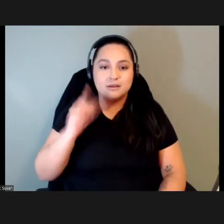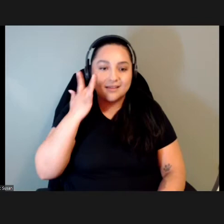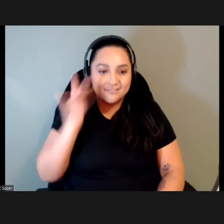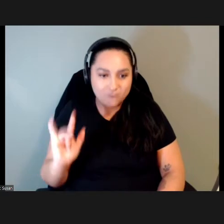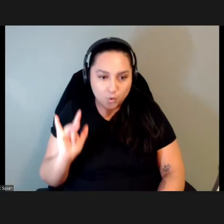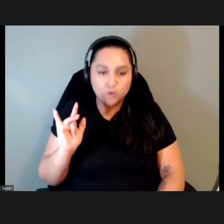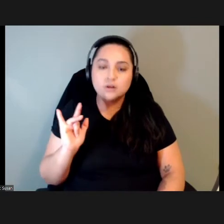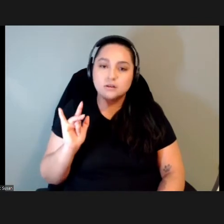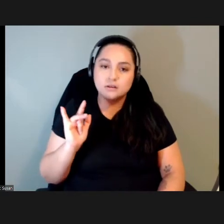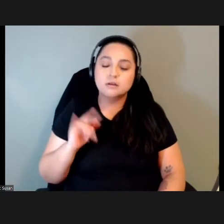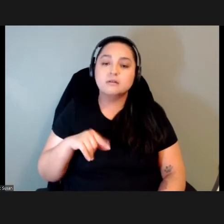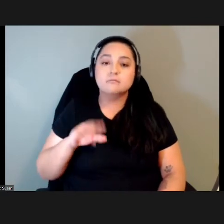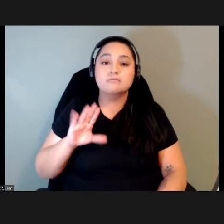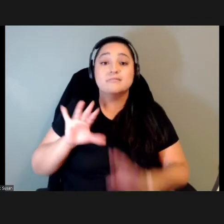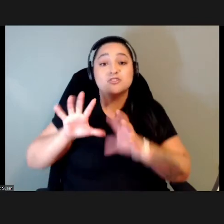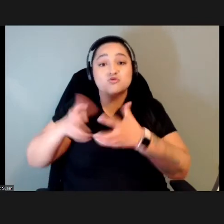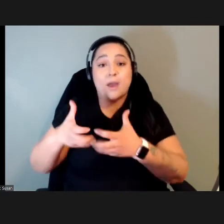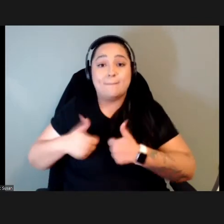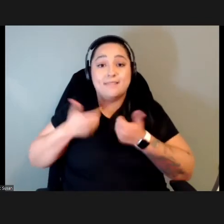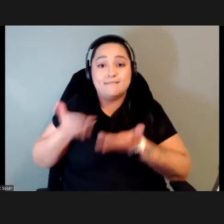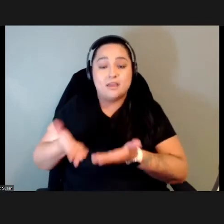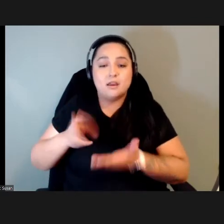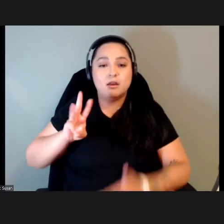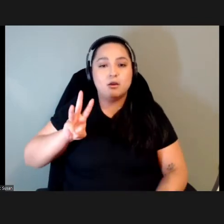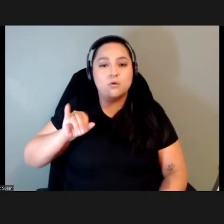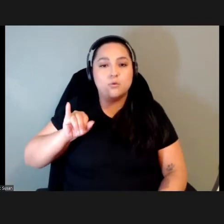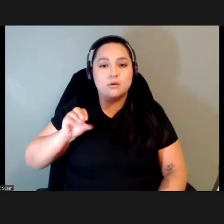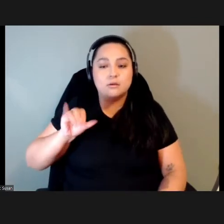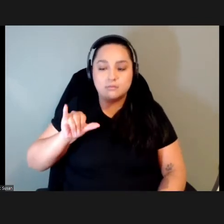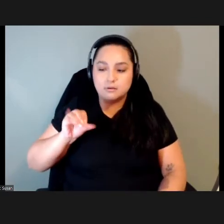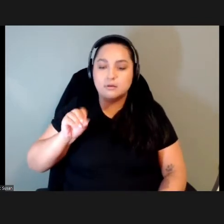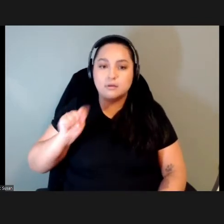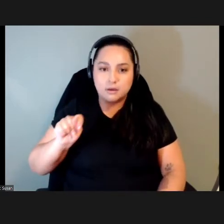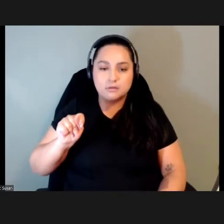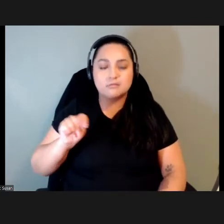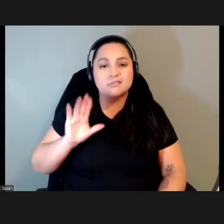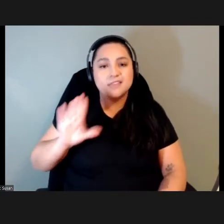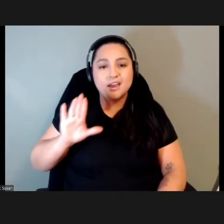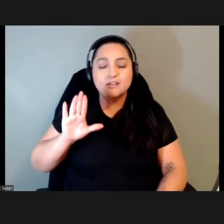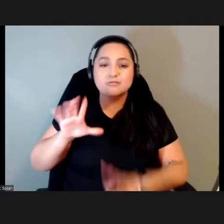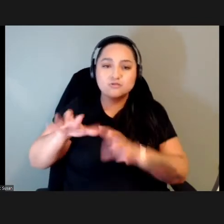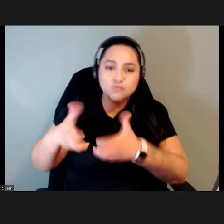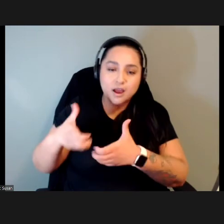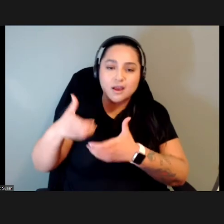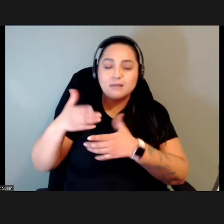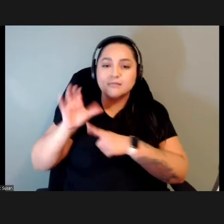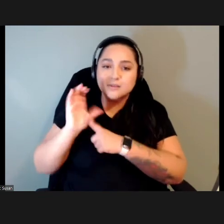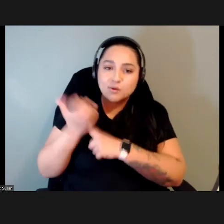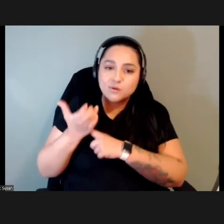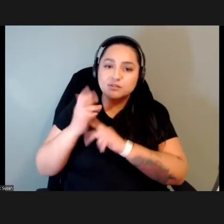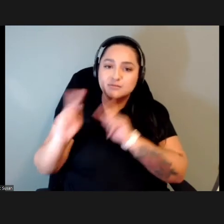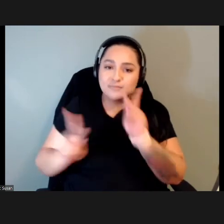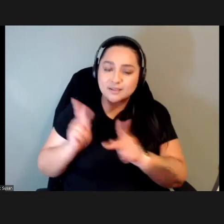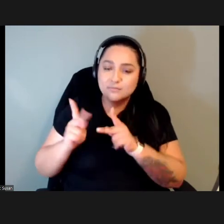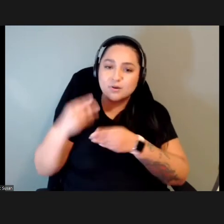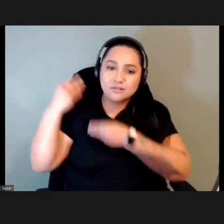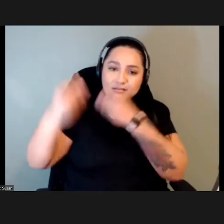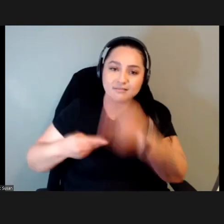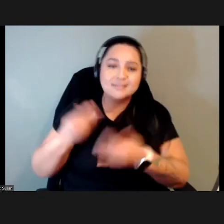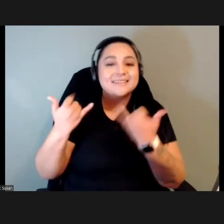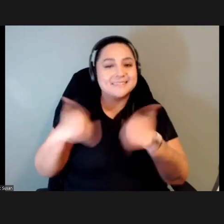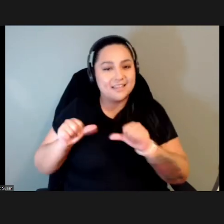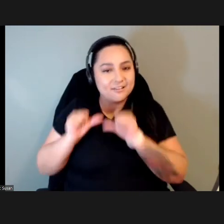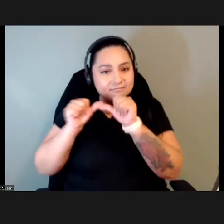settler colonialism, the Wiat tribe, culture, and people are still here today.